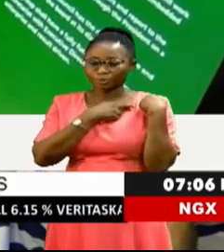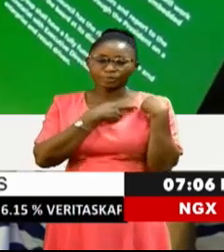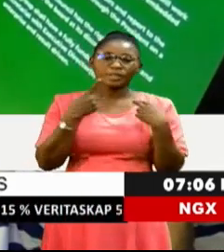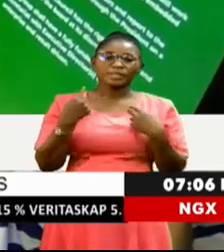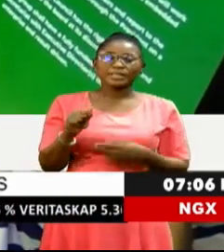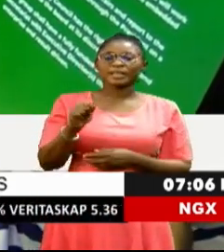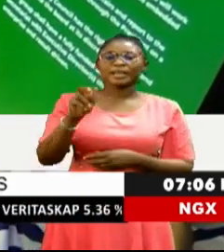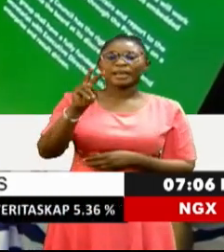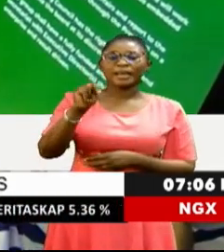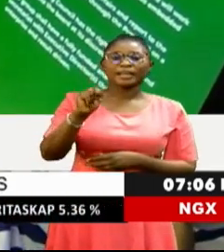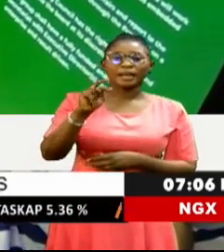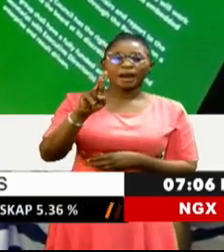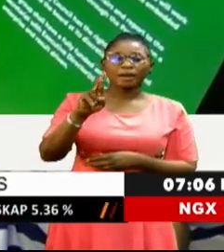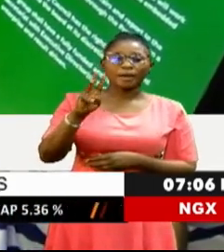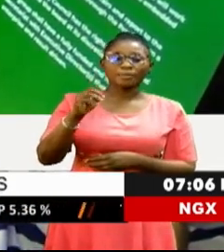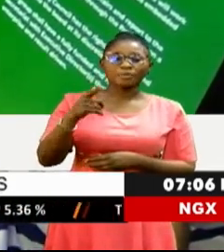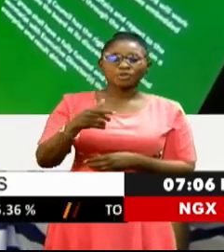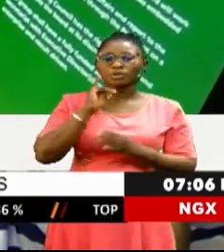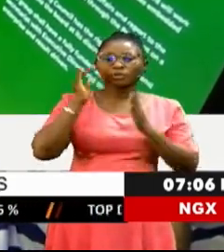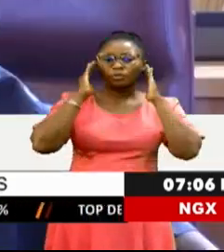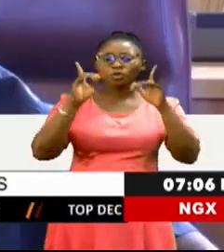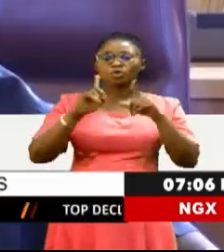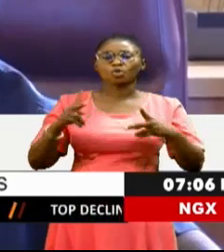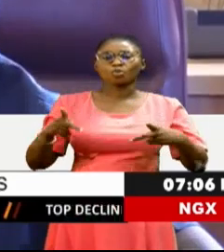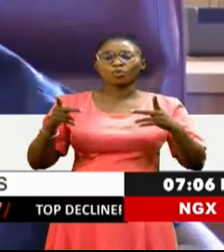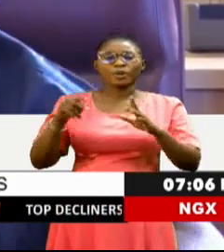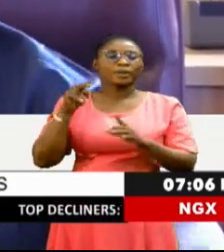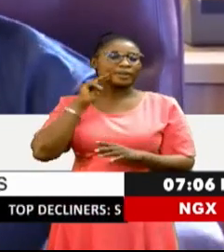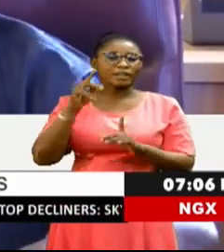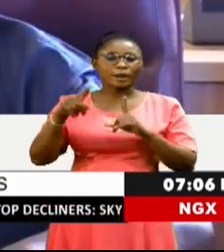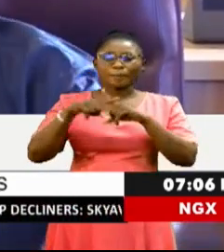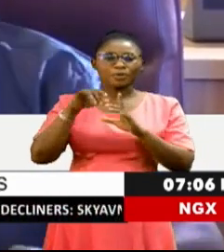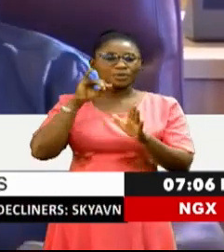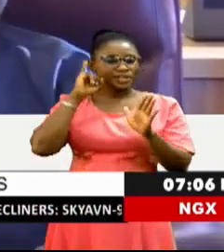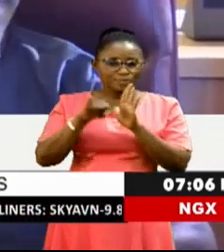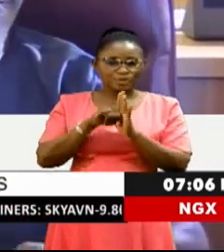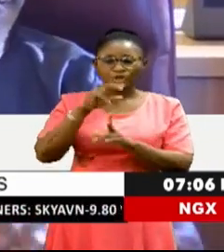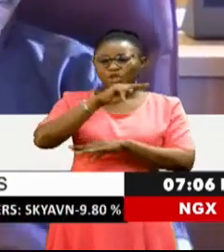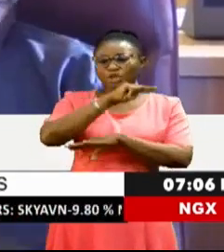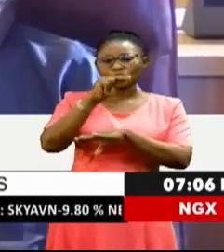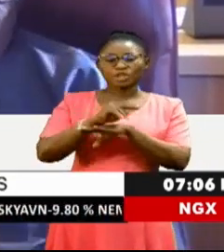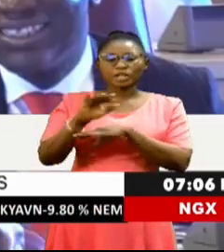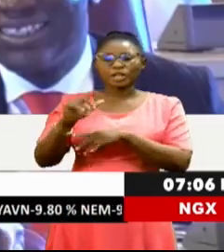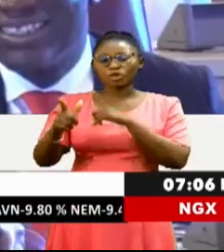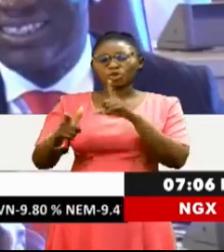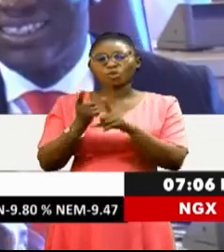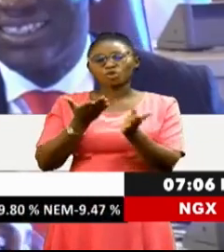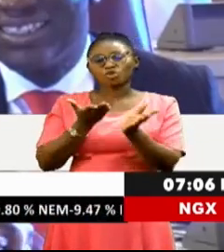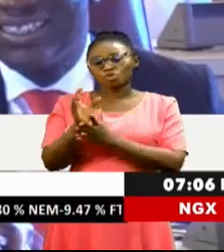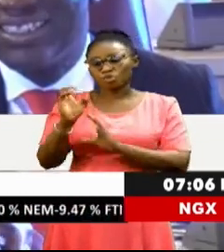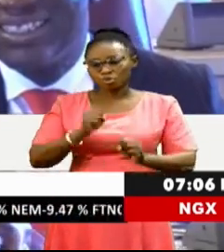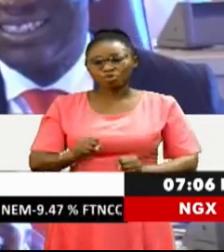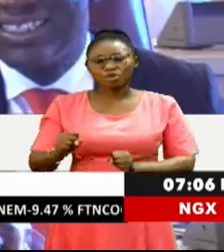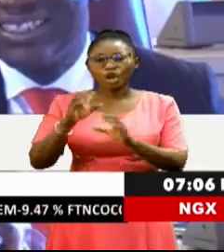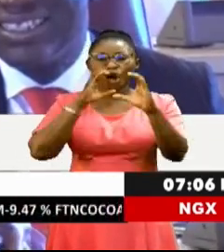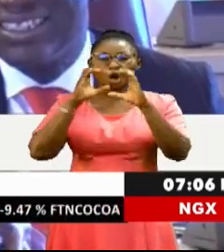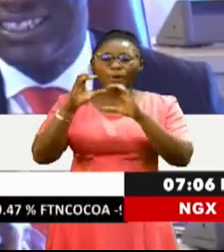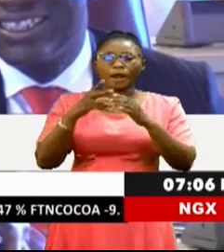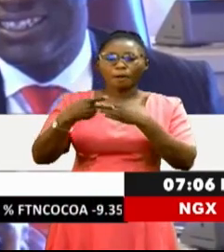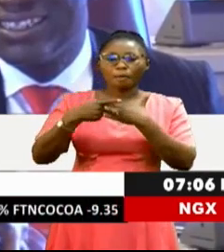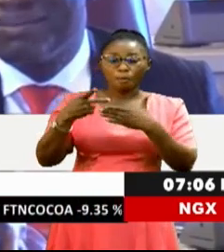NRMG is geared towards promoting Nigeria's positive image nationally and globally through strategic communication and